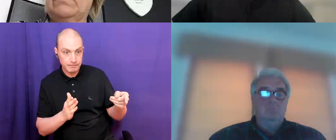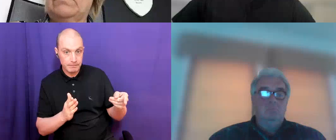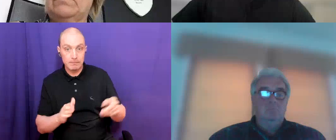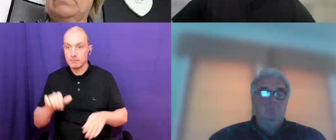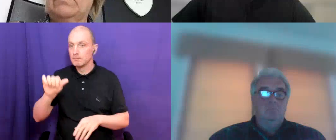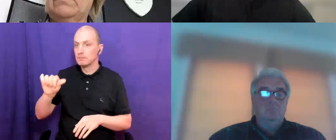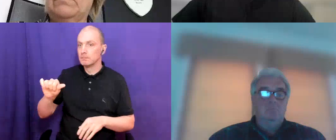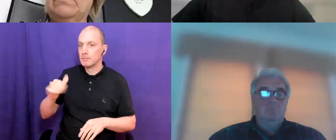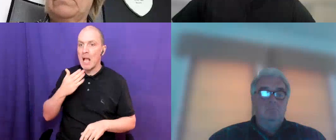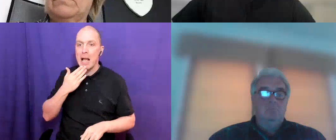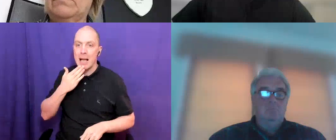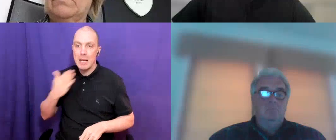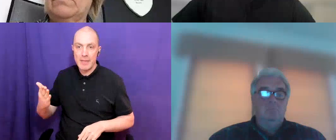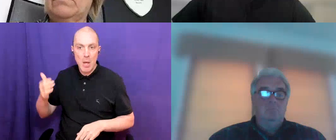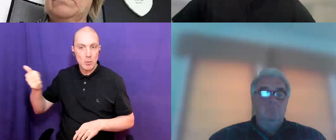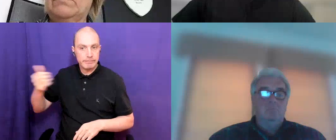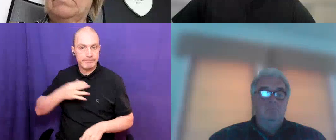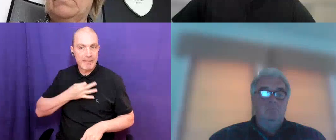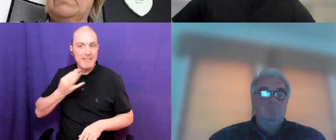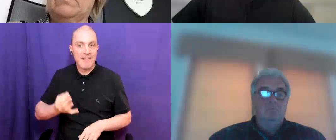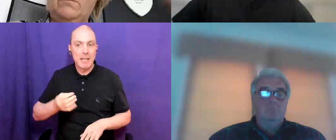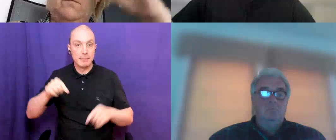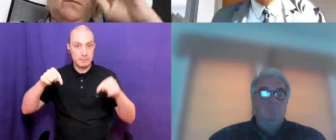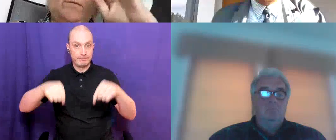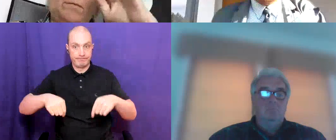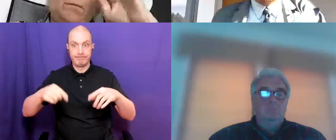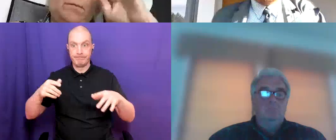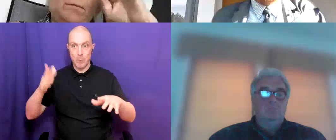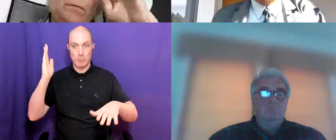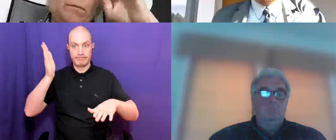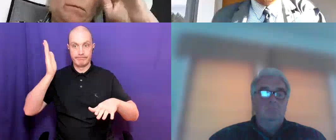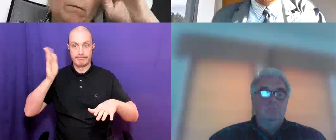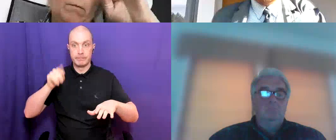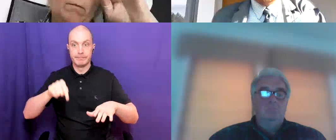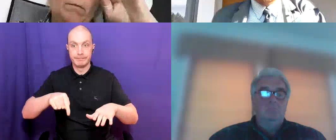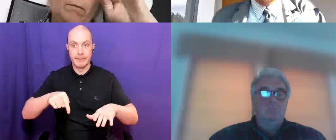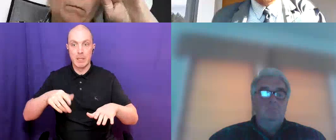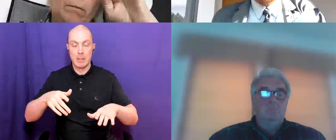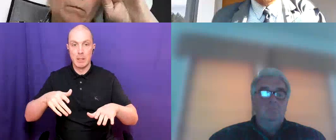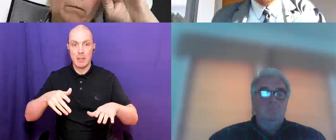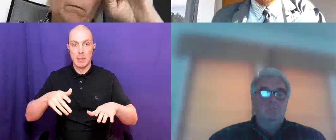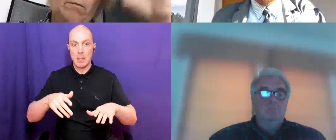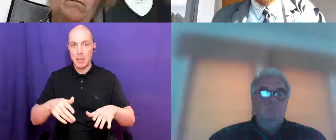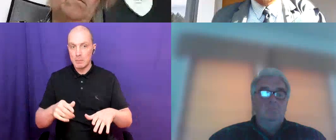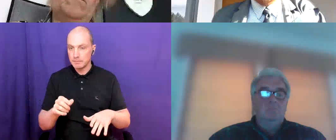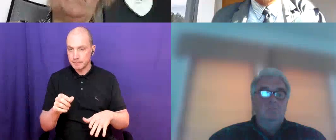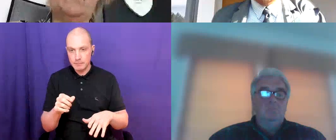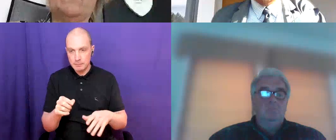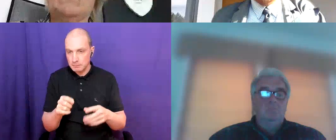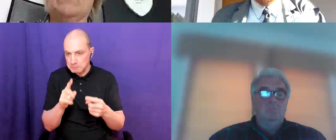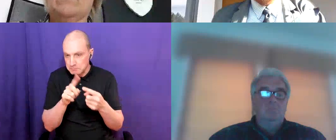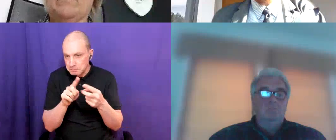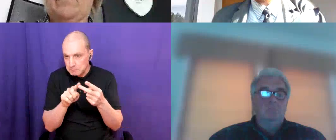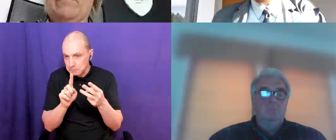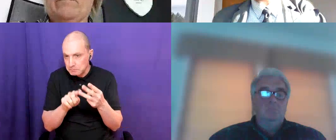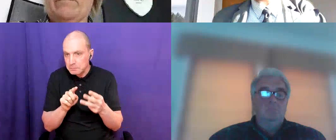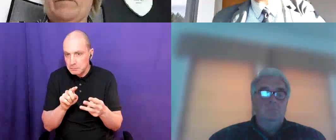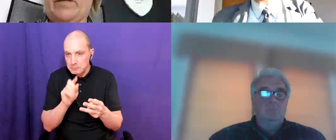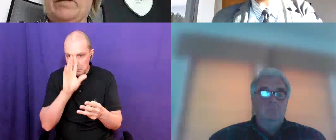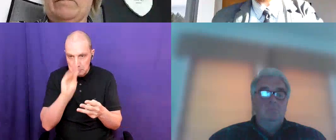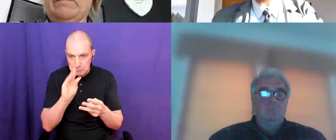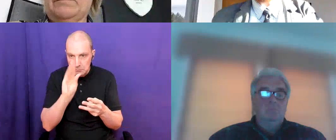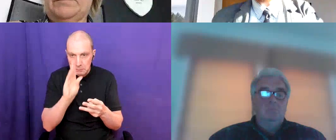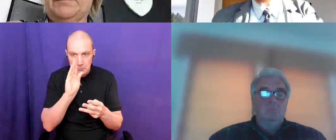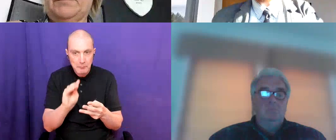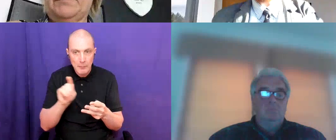Yeah, Mr. Snedden, thanks very much for the invitation to speak this afternoon. There's just a few key points I'd like to touch on, and